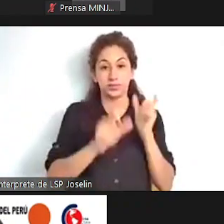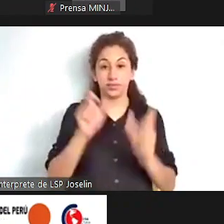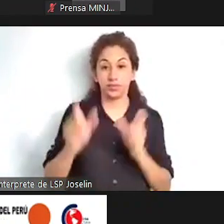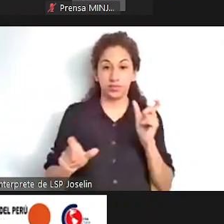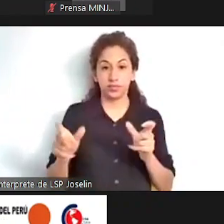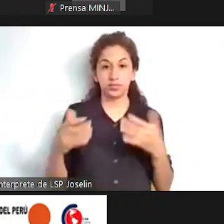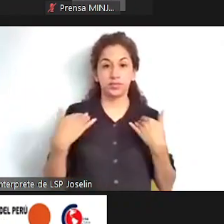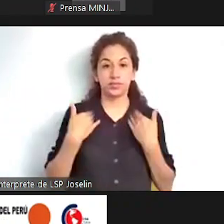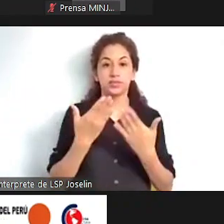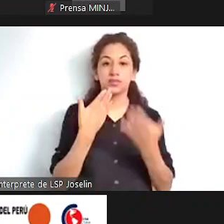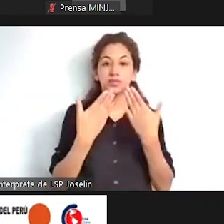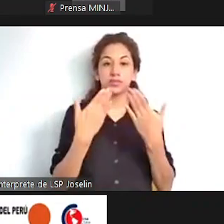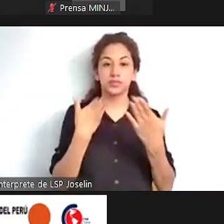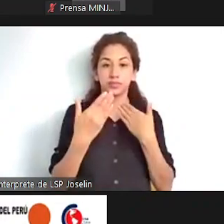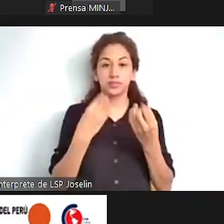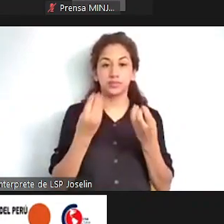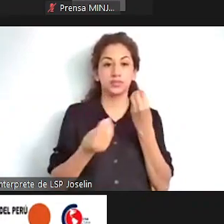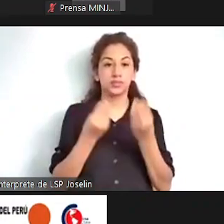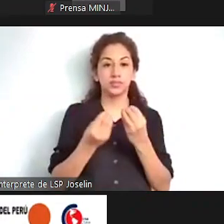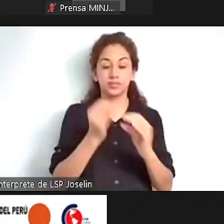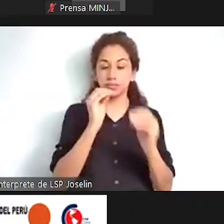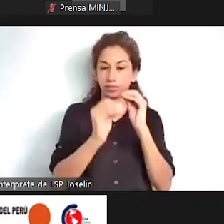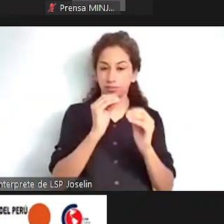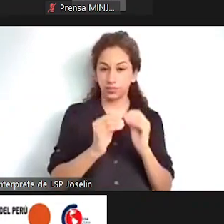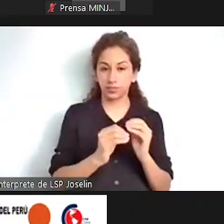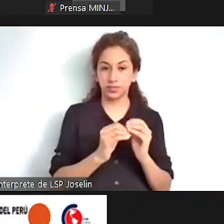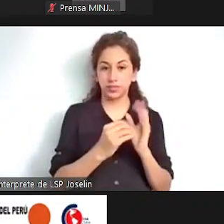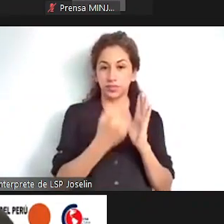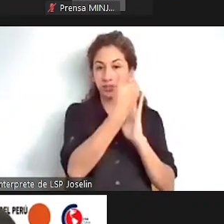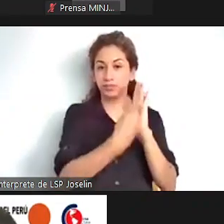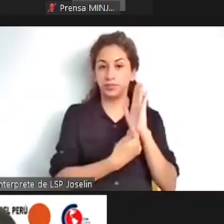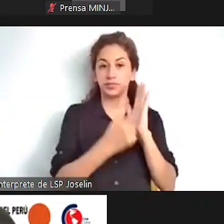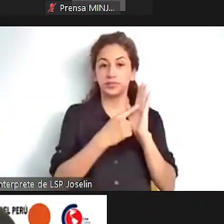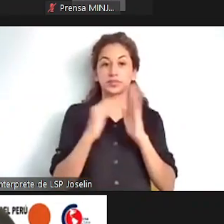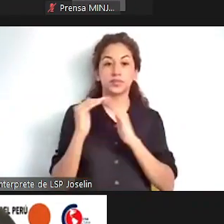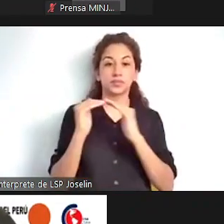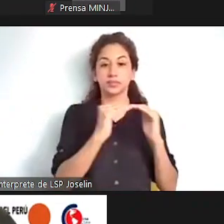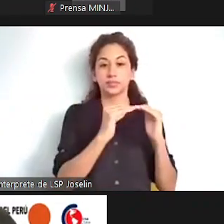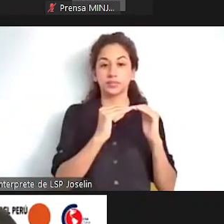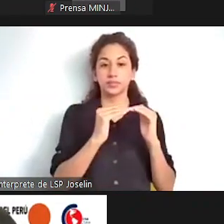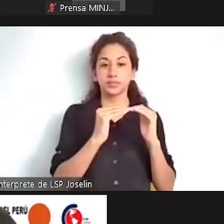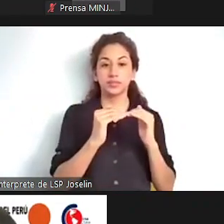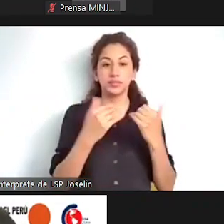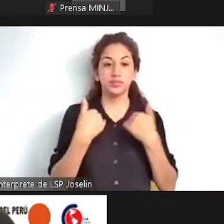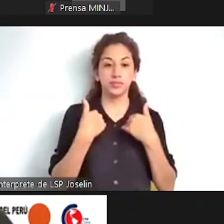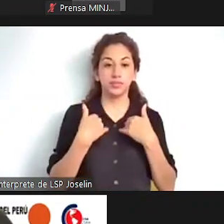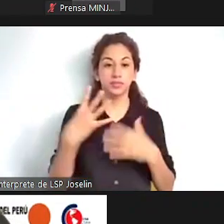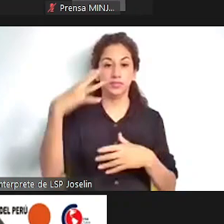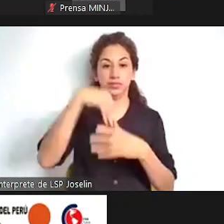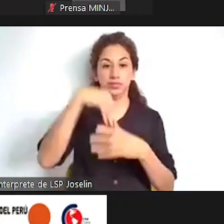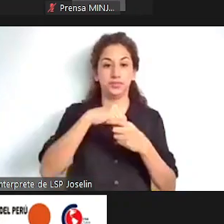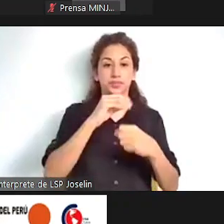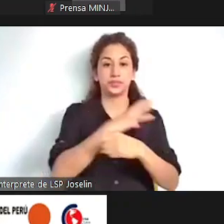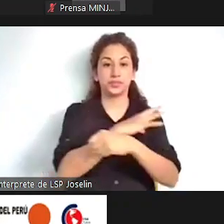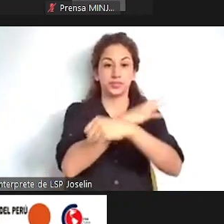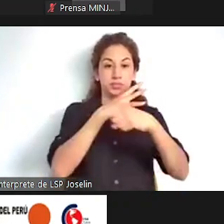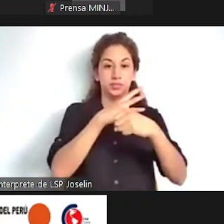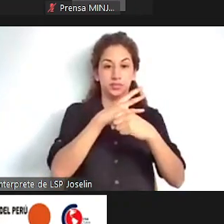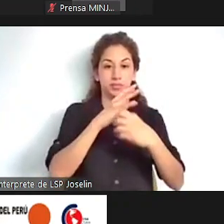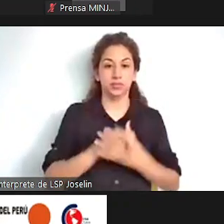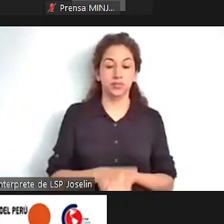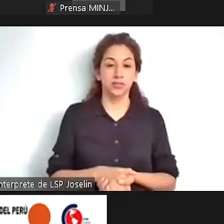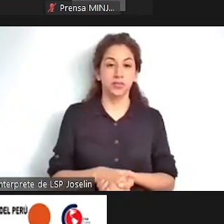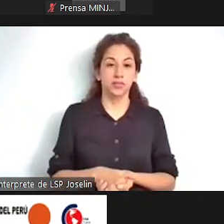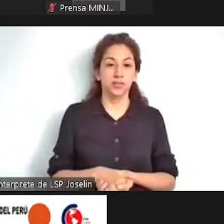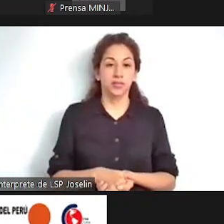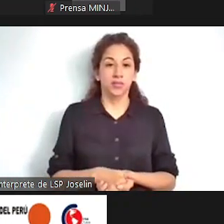problems and all the stakeholders have a convergence in the inequalities that are presented in based on the